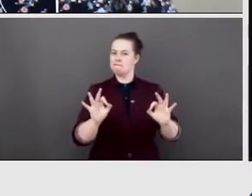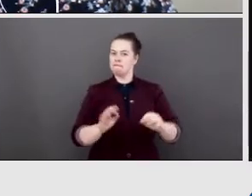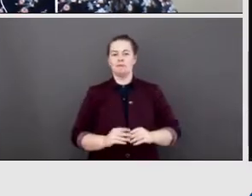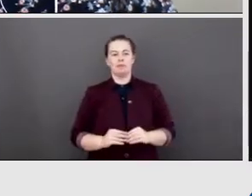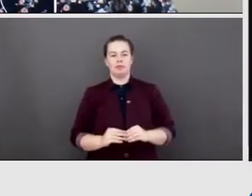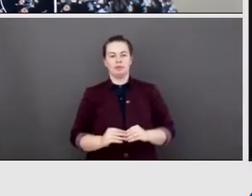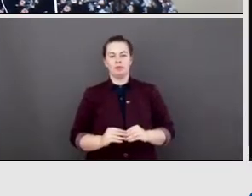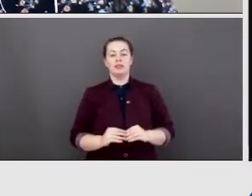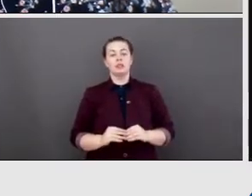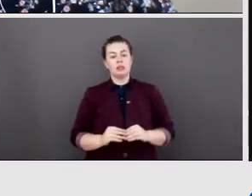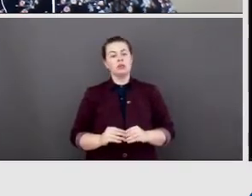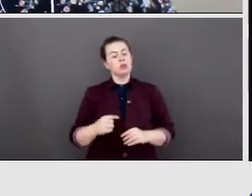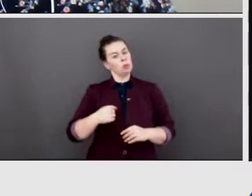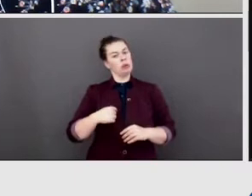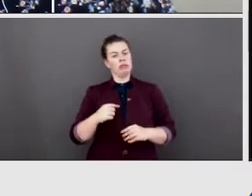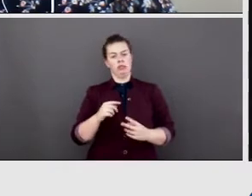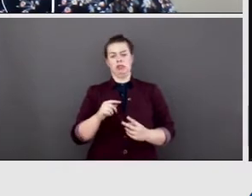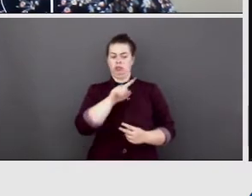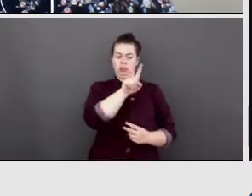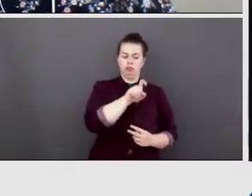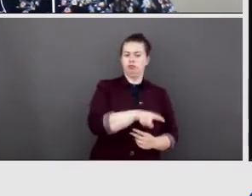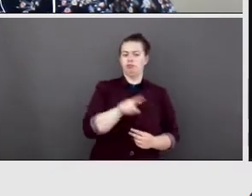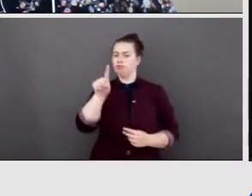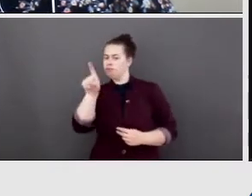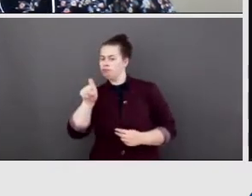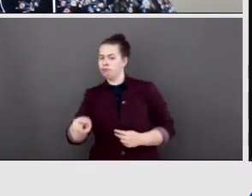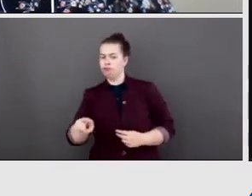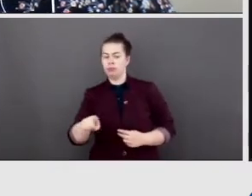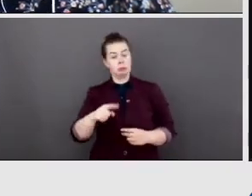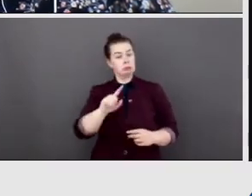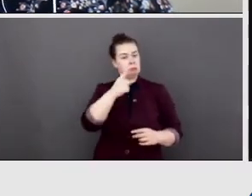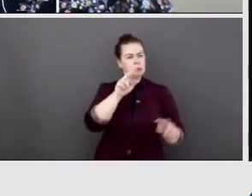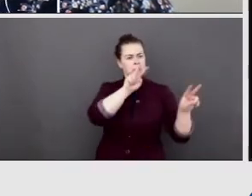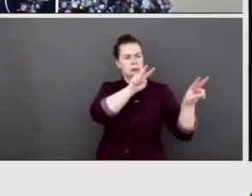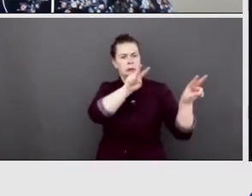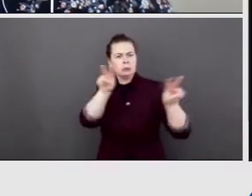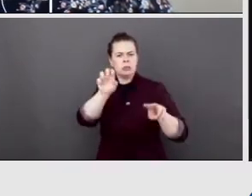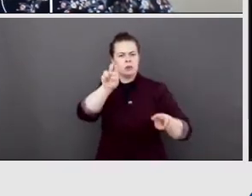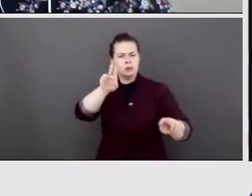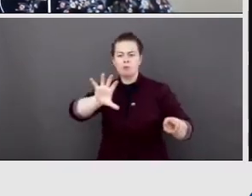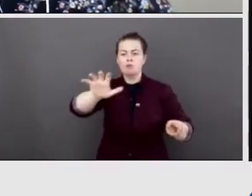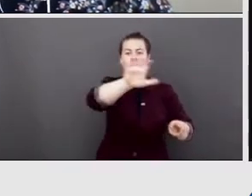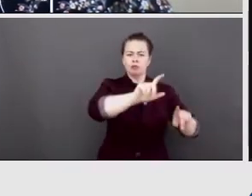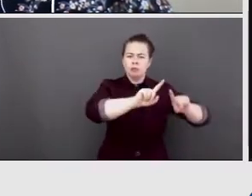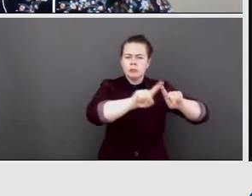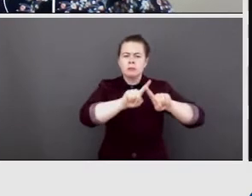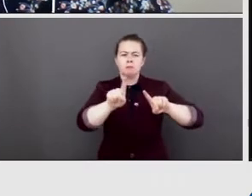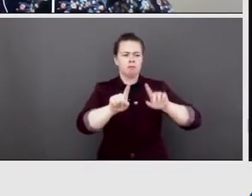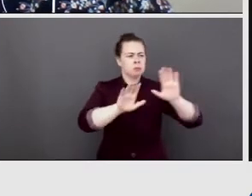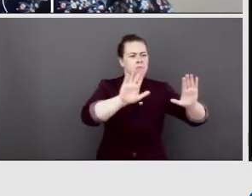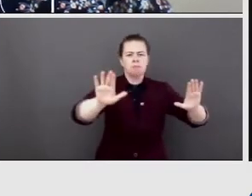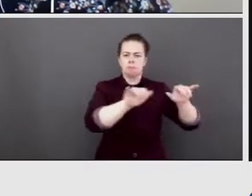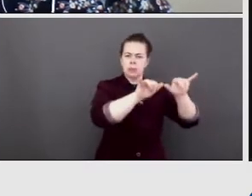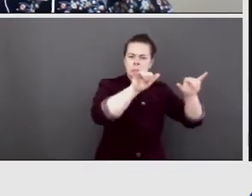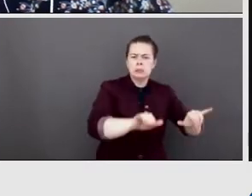For this task, we are interested in two questions. The first looks at how health systems in Europe are governed in terms